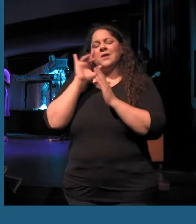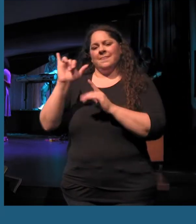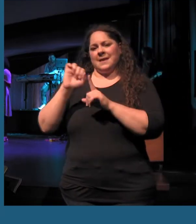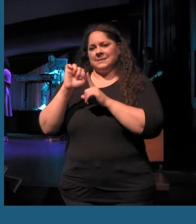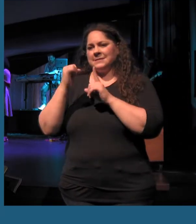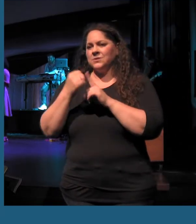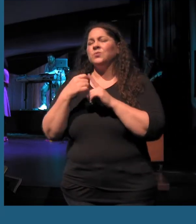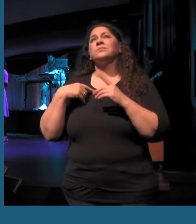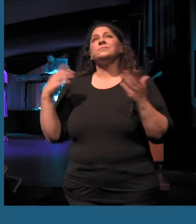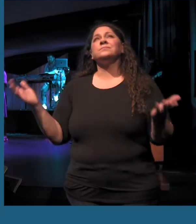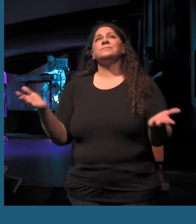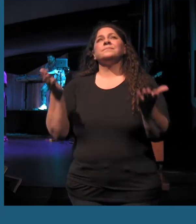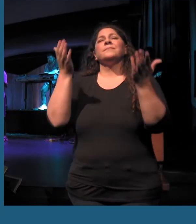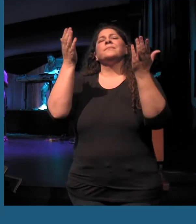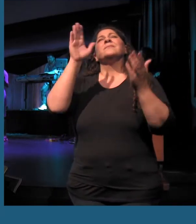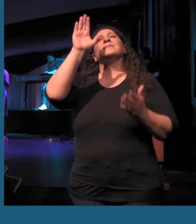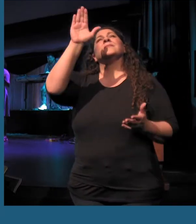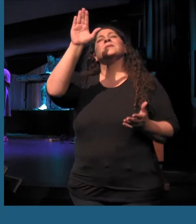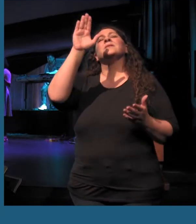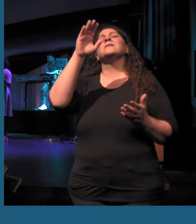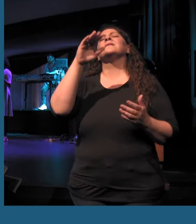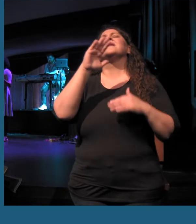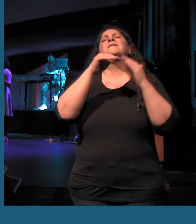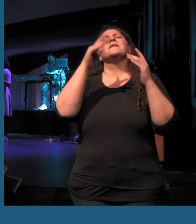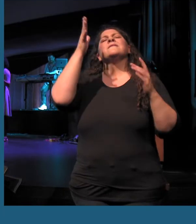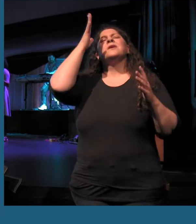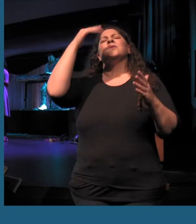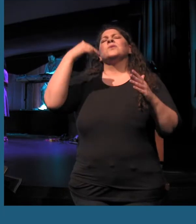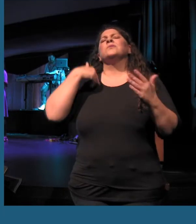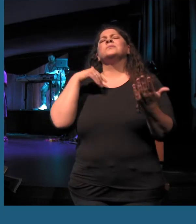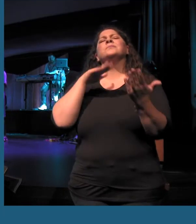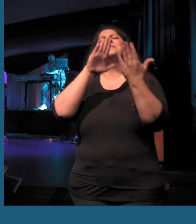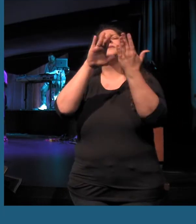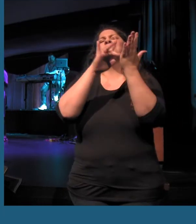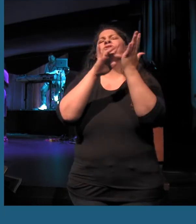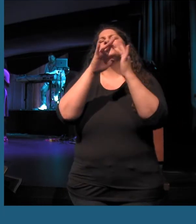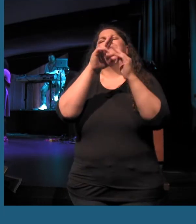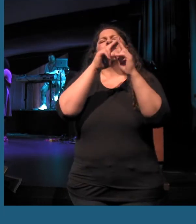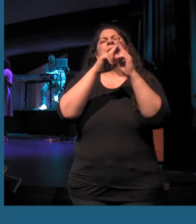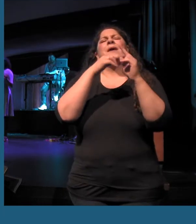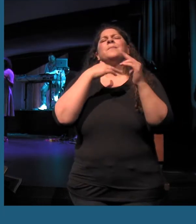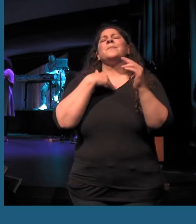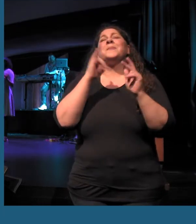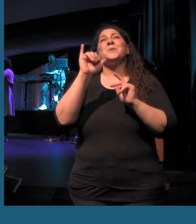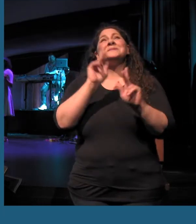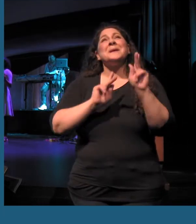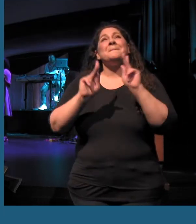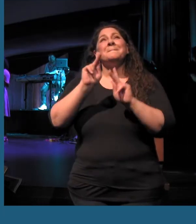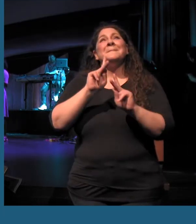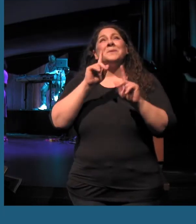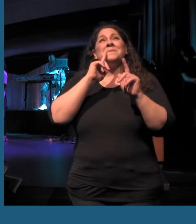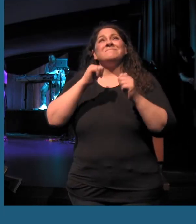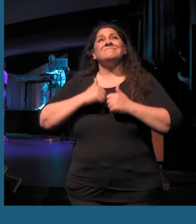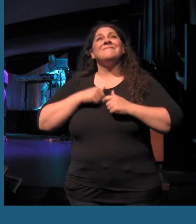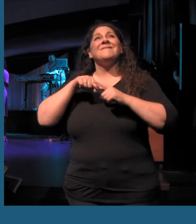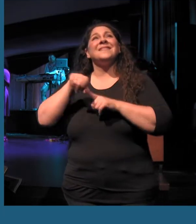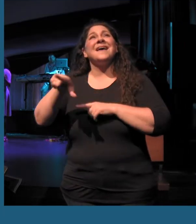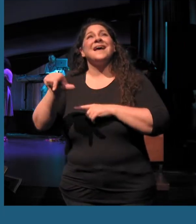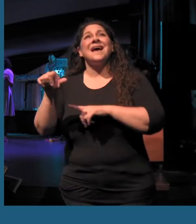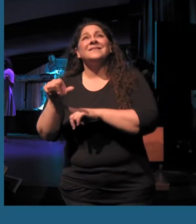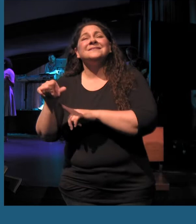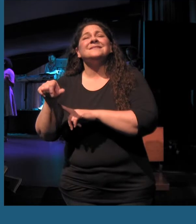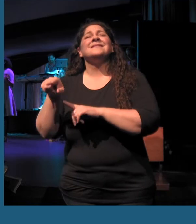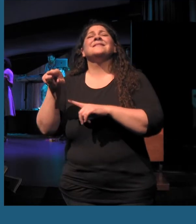our voice together. So Heavenly Father, we come to you in the name of Jesus, and we lift up the people of Afghanistan, those who